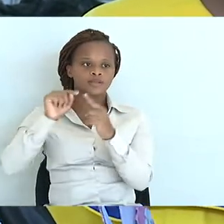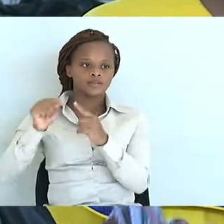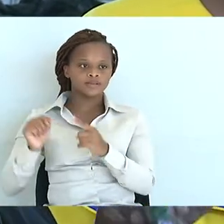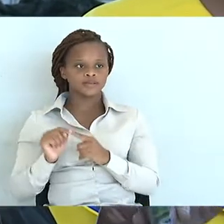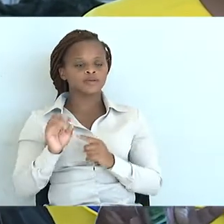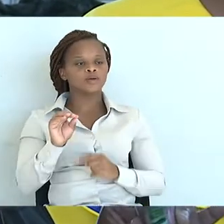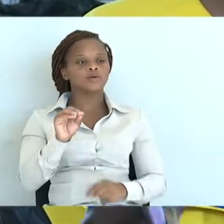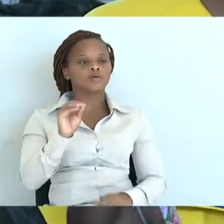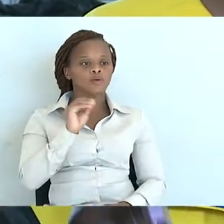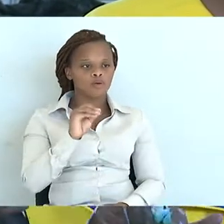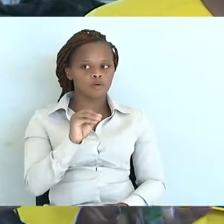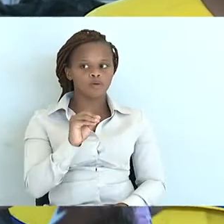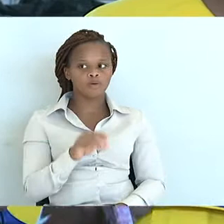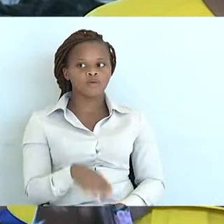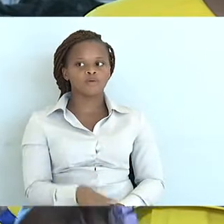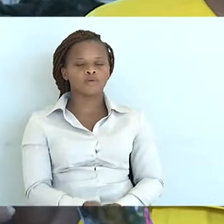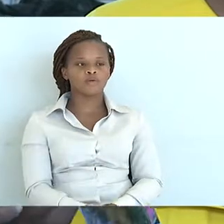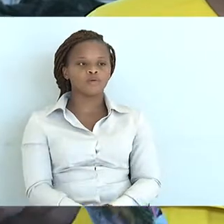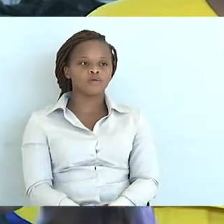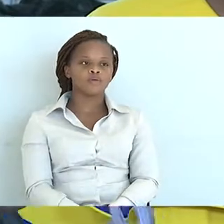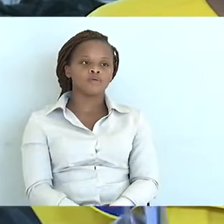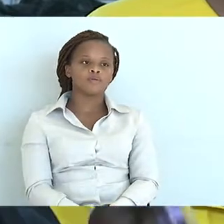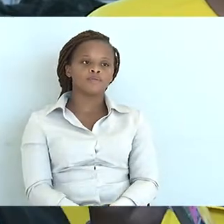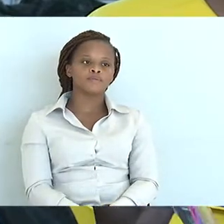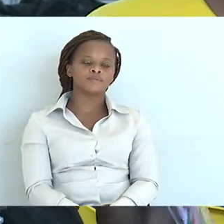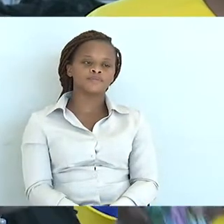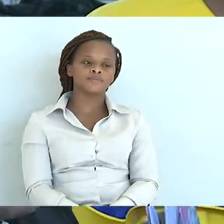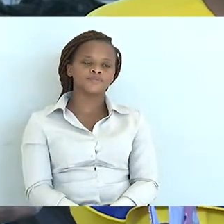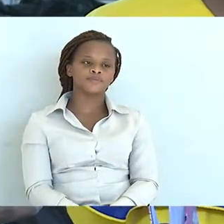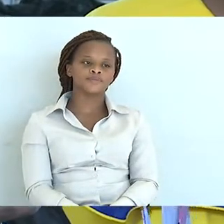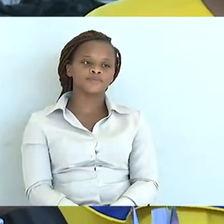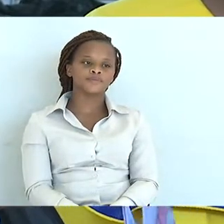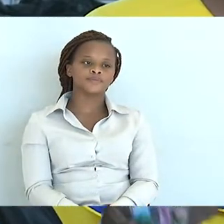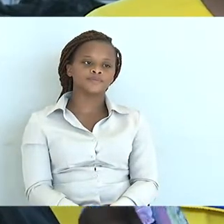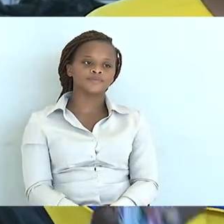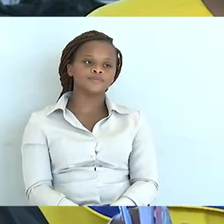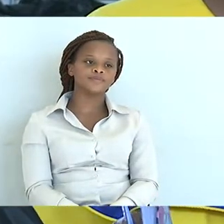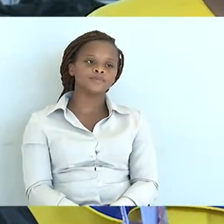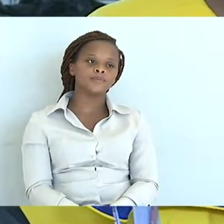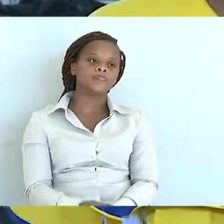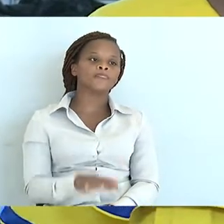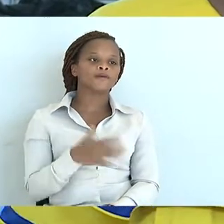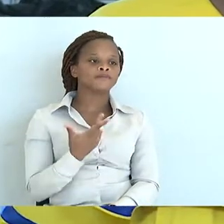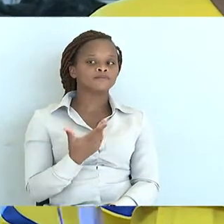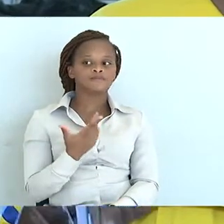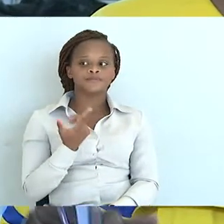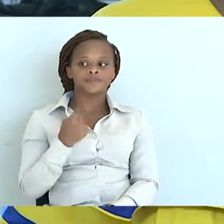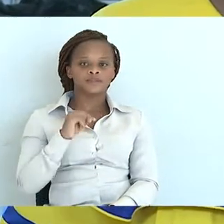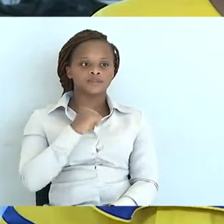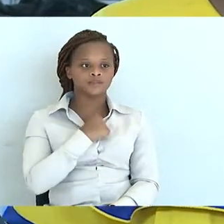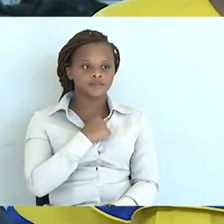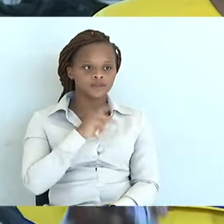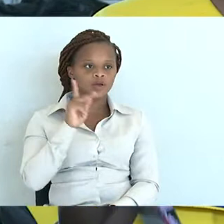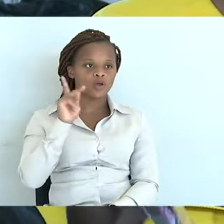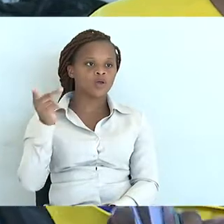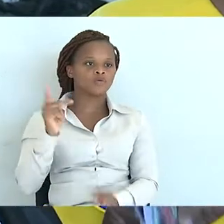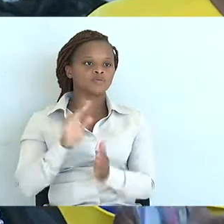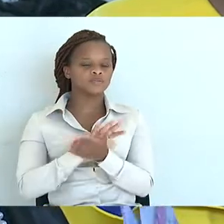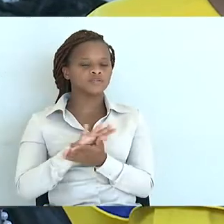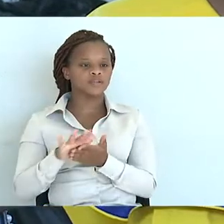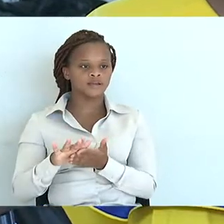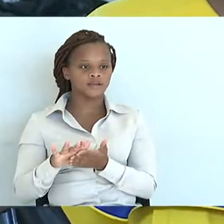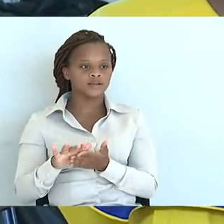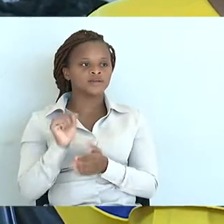on, it's a small oceans economy, Amadam, where abantwana